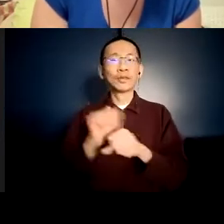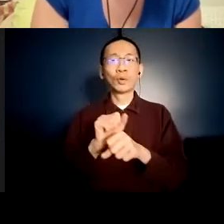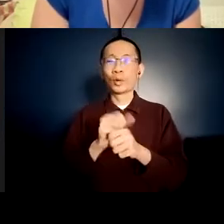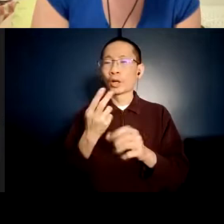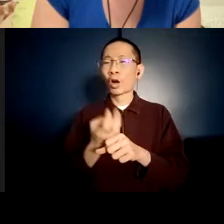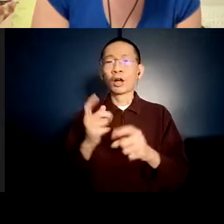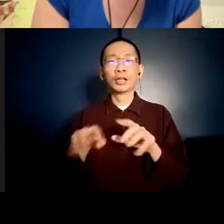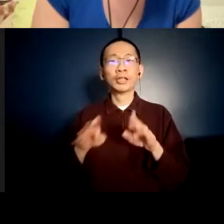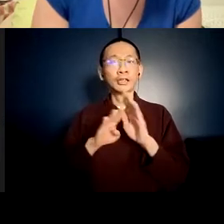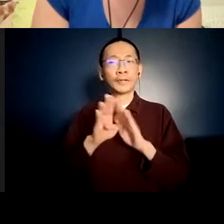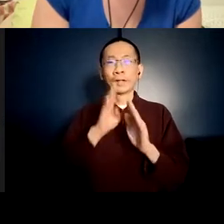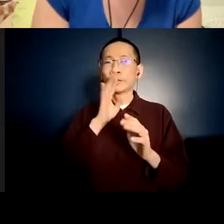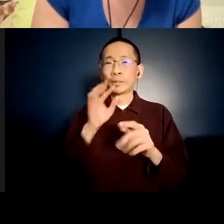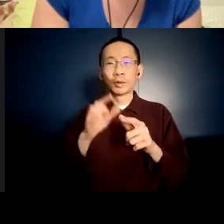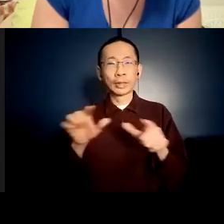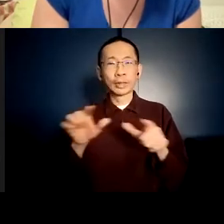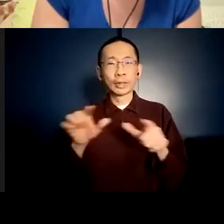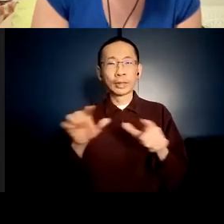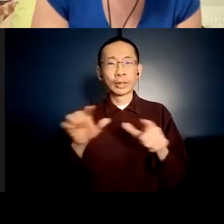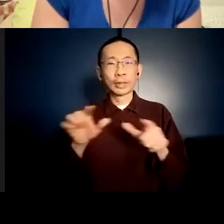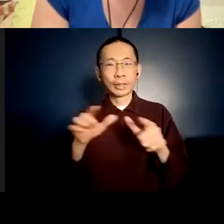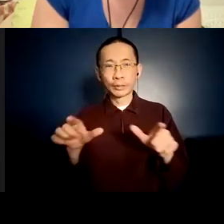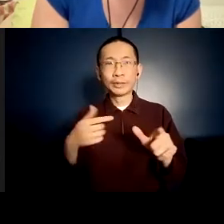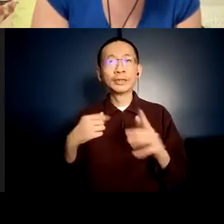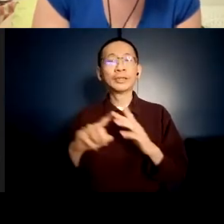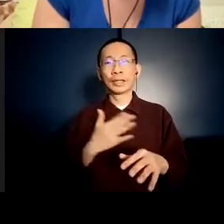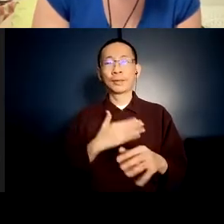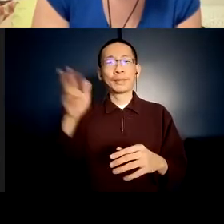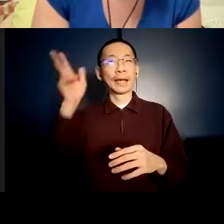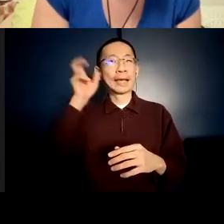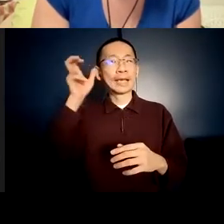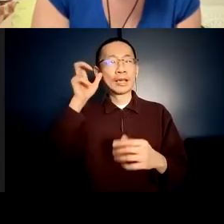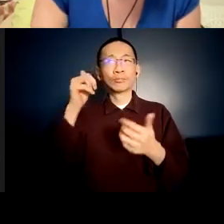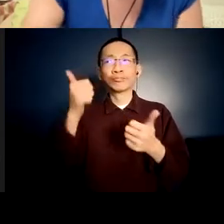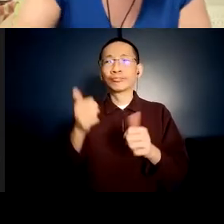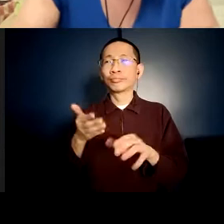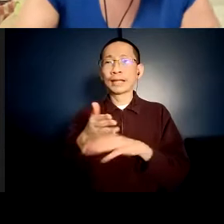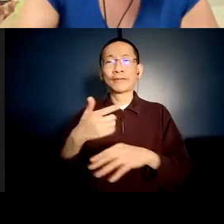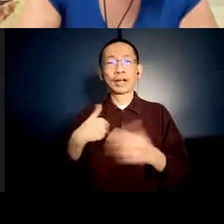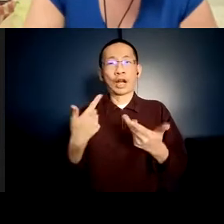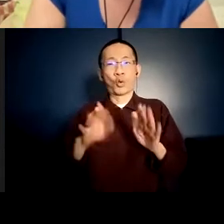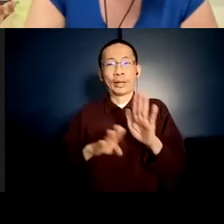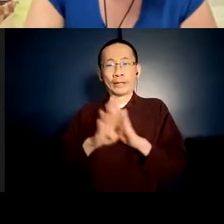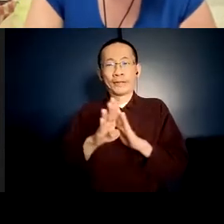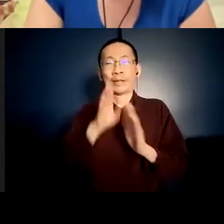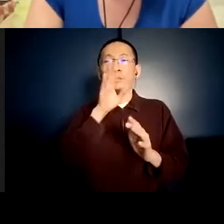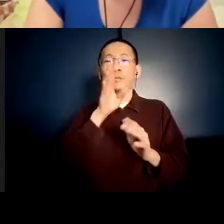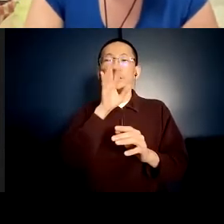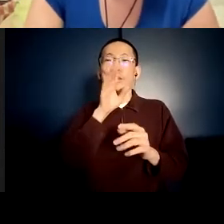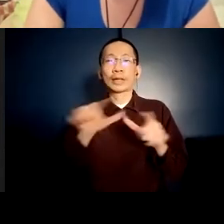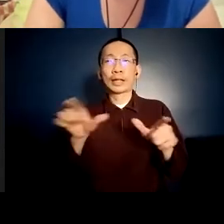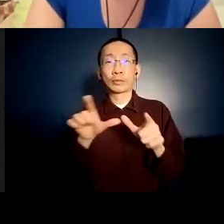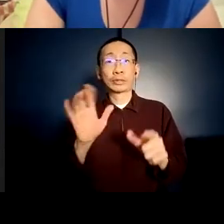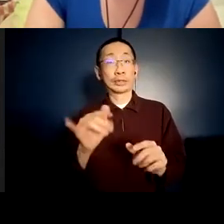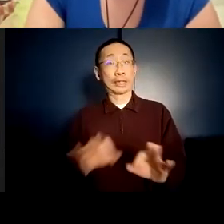develop spoken language. I started losing my hearing at some point after I had already developed spoken language. So that is an